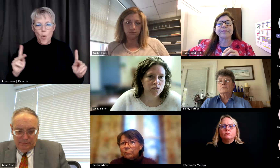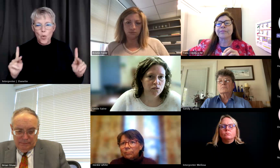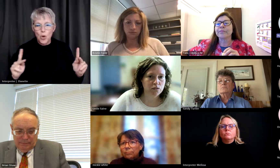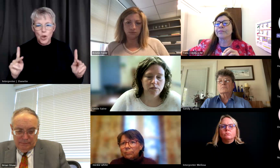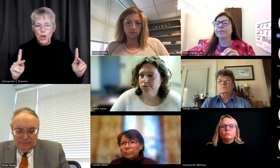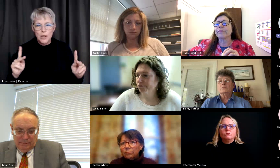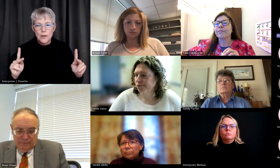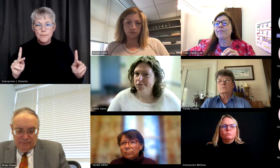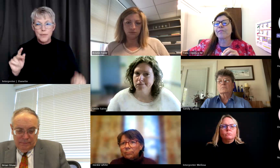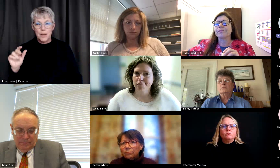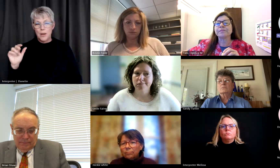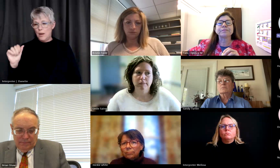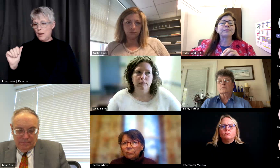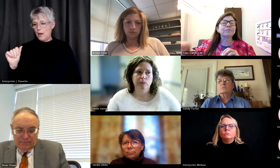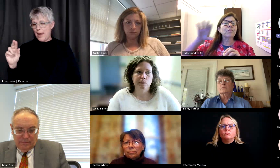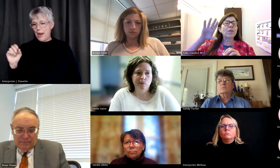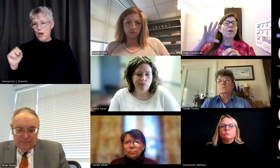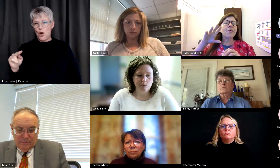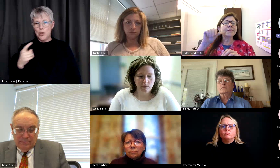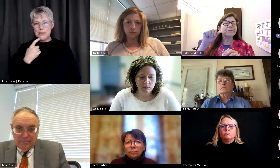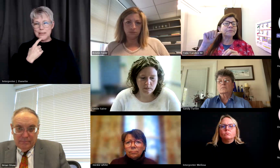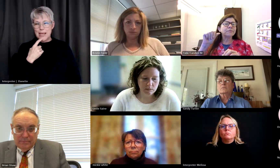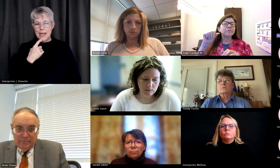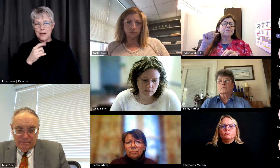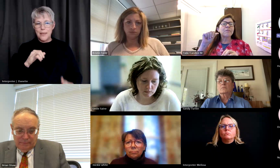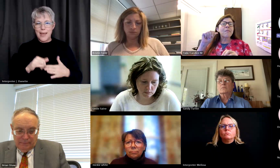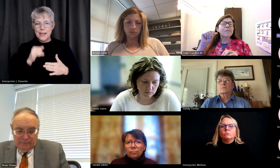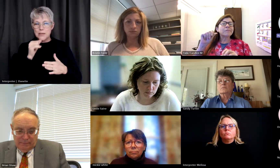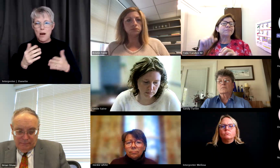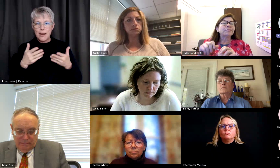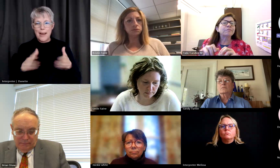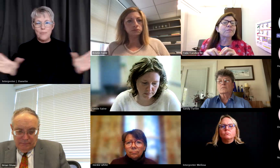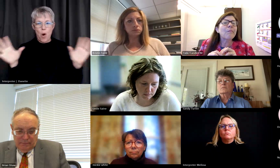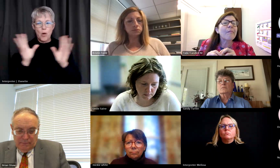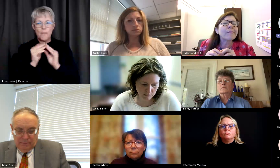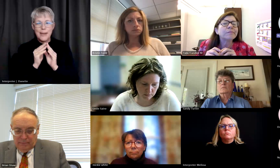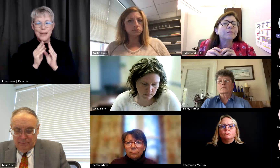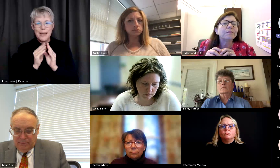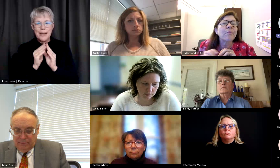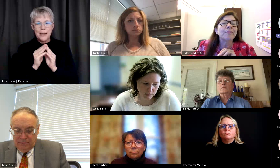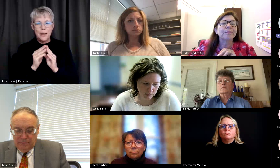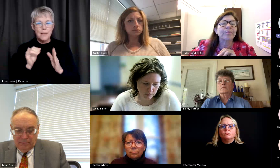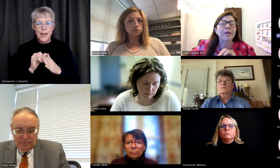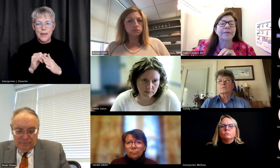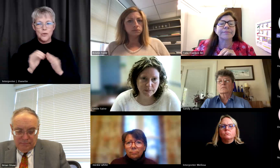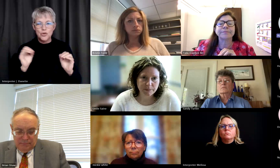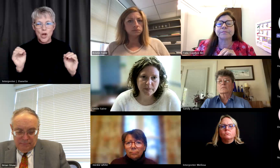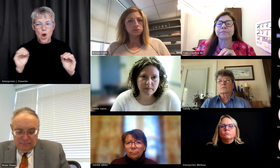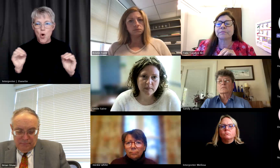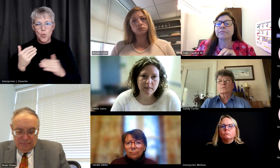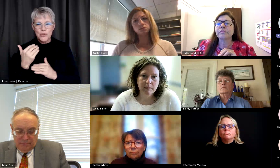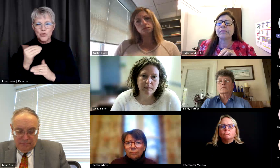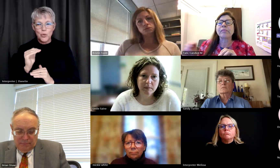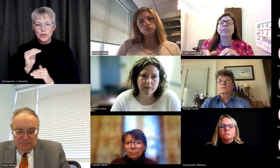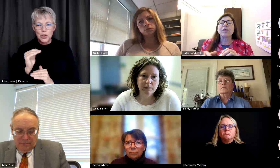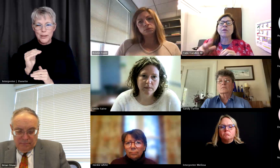And that's, at least that's not a broad meeting setting that is any sort of restriction that I'm setting or anything like